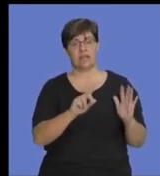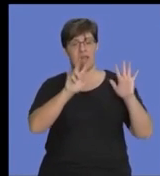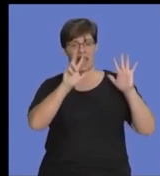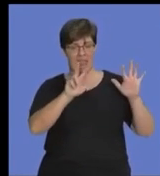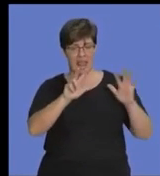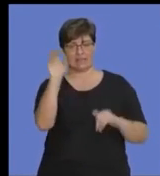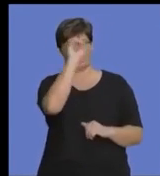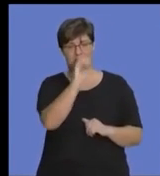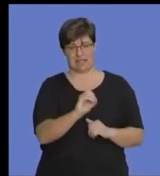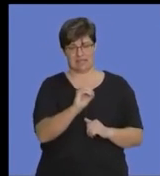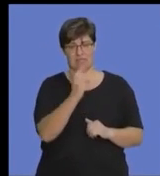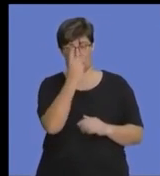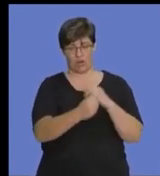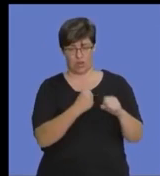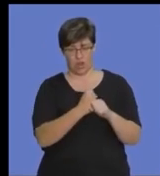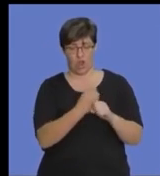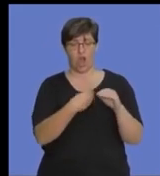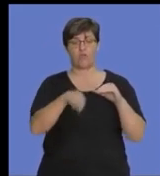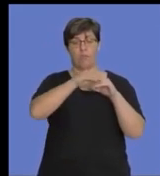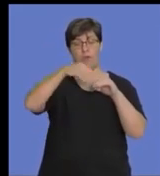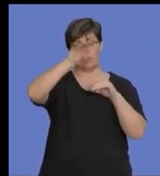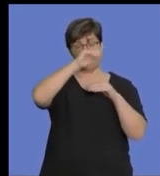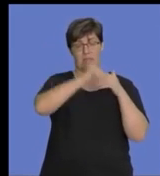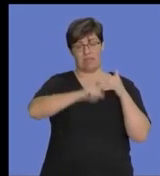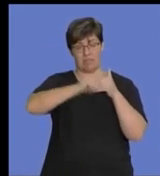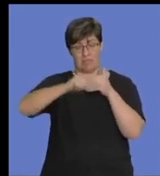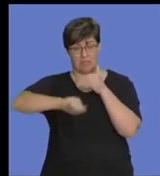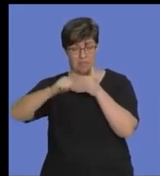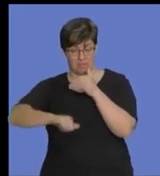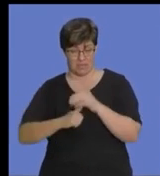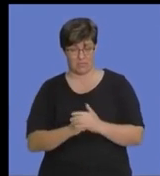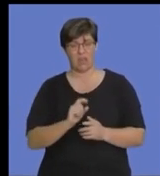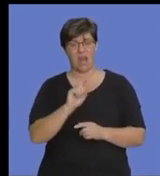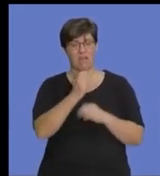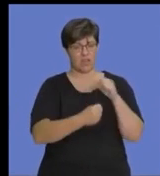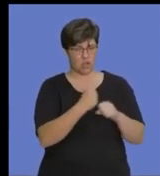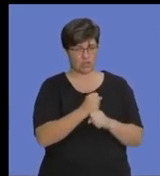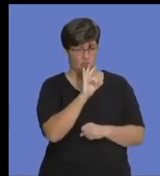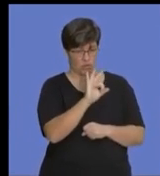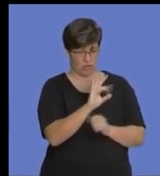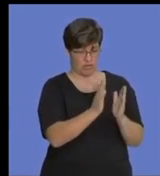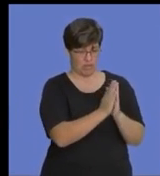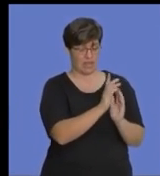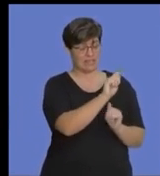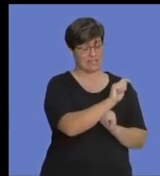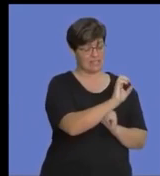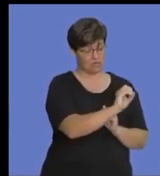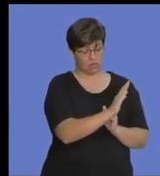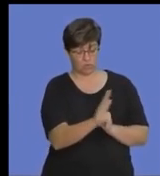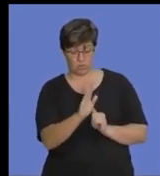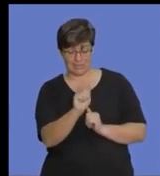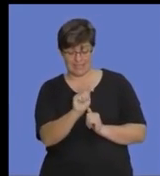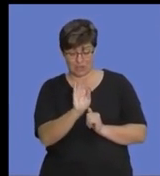as 8% per annum, compounded monthly, right? That's for the first 3 years. So from T0